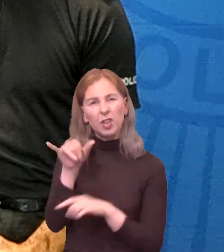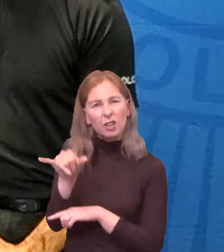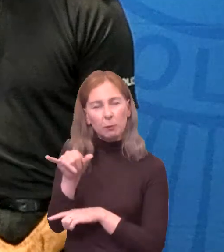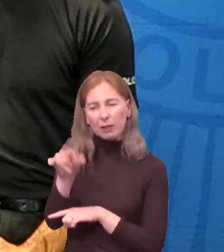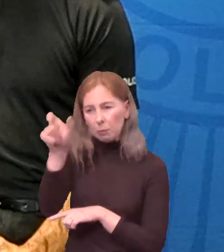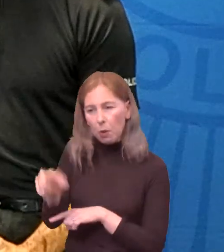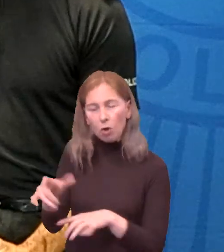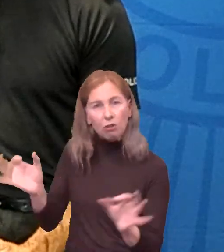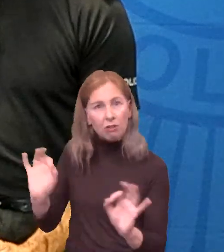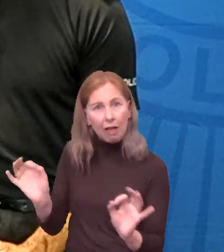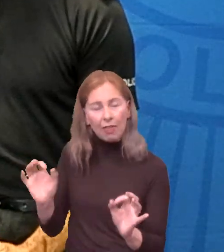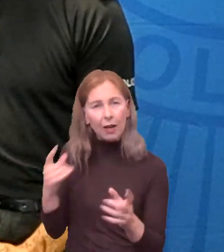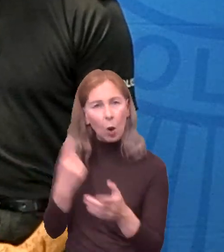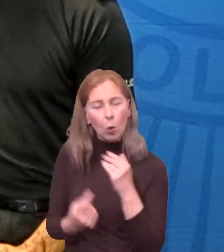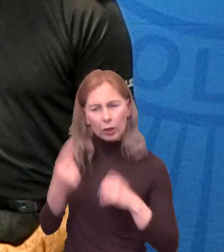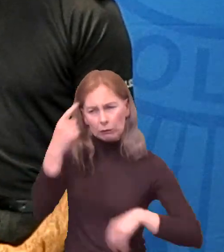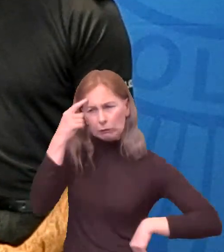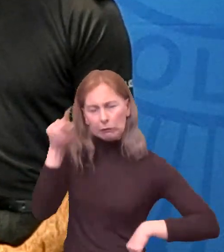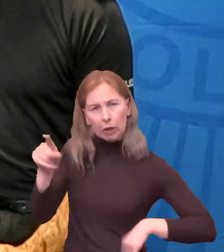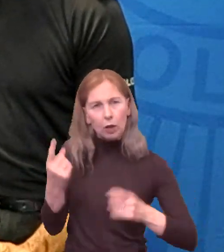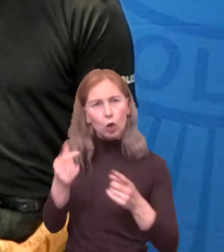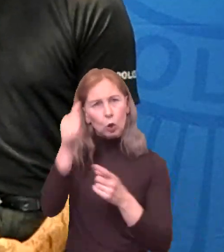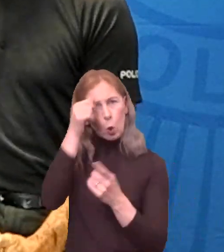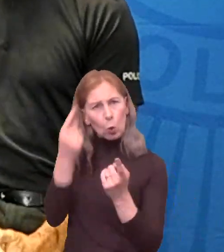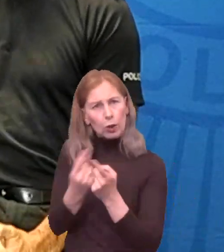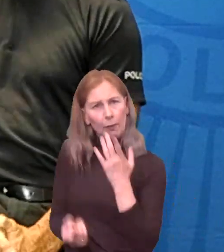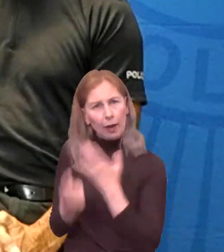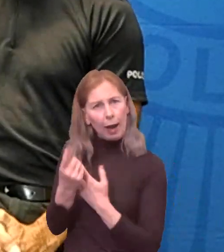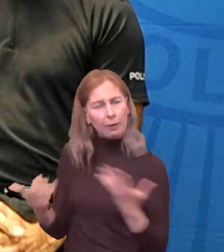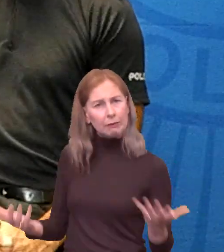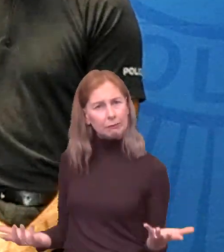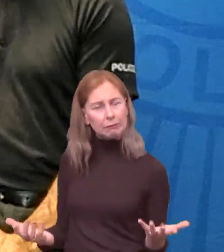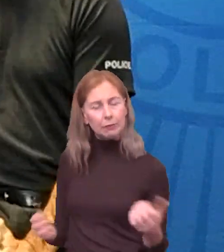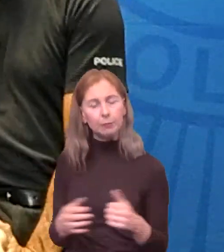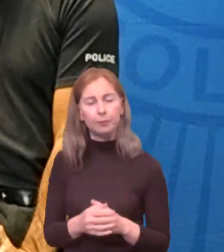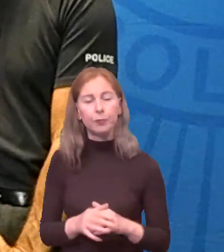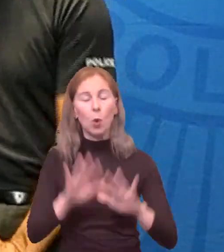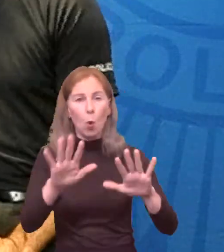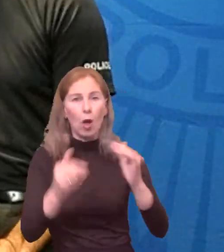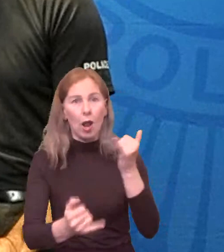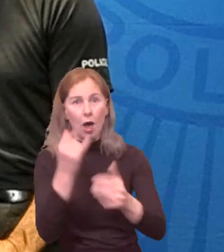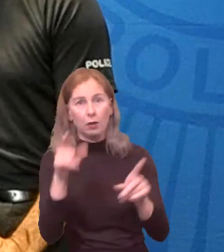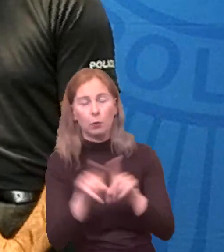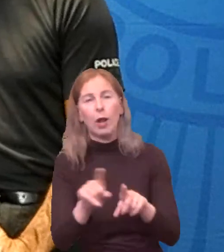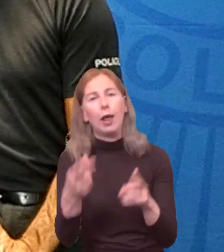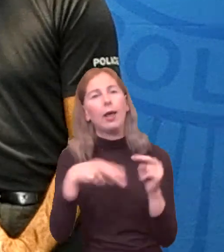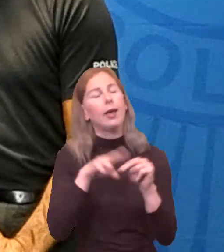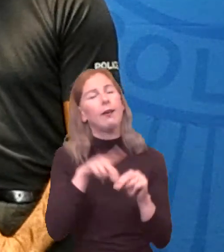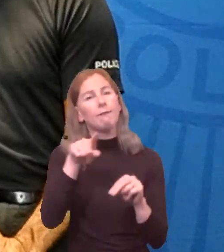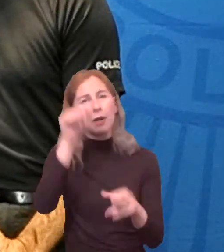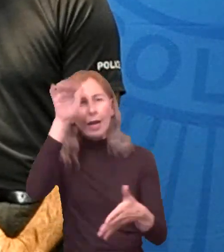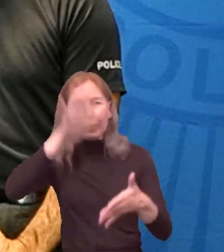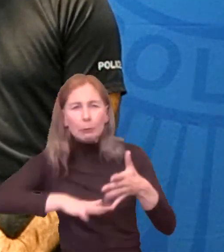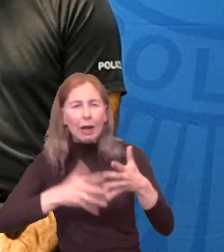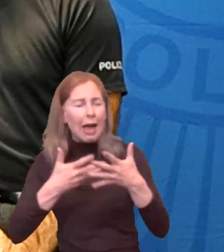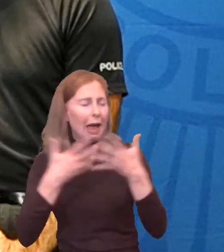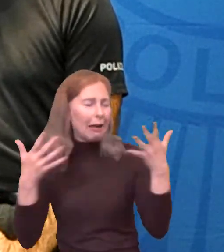it. Just last thing, if you do experience any issues with